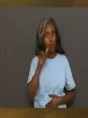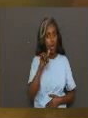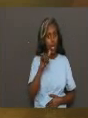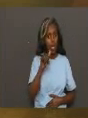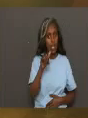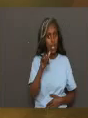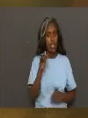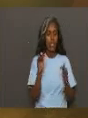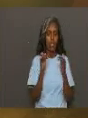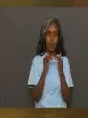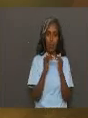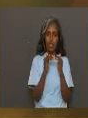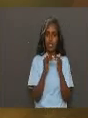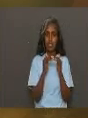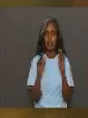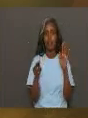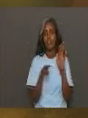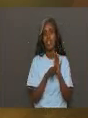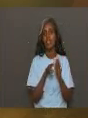7y equals